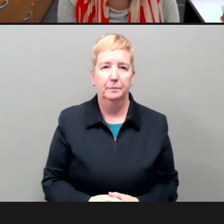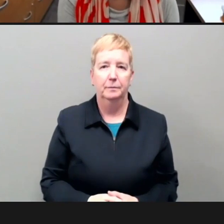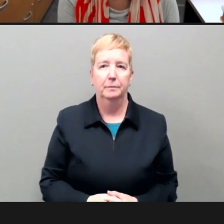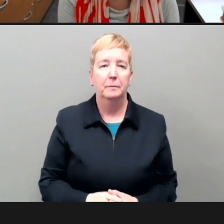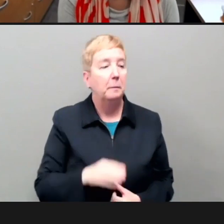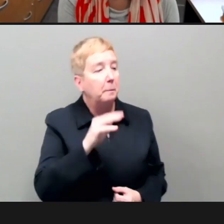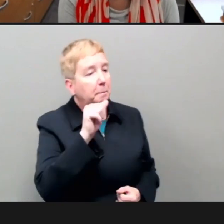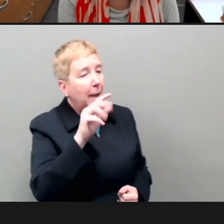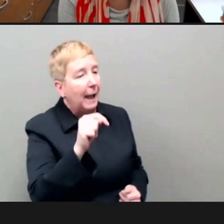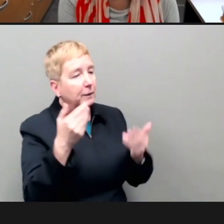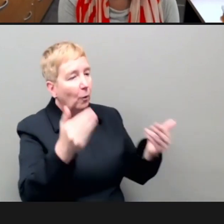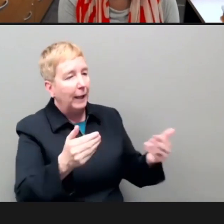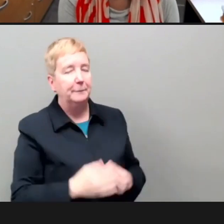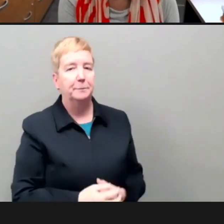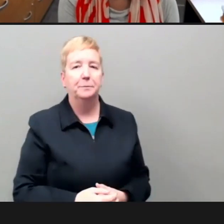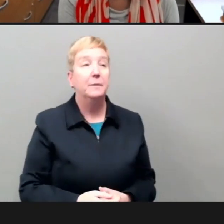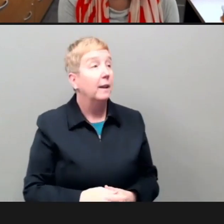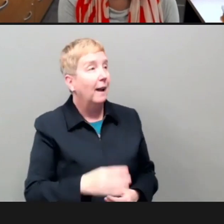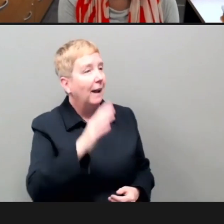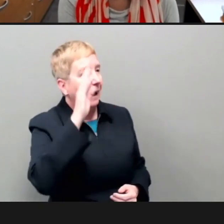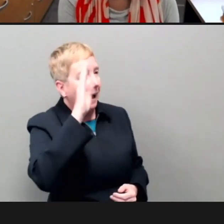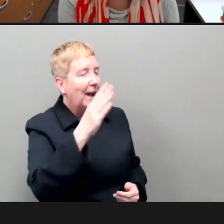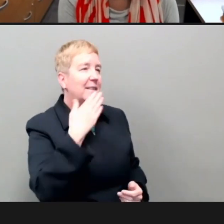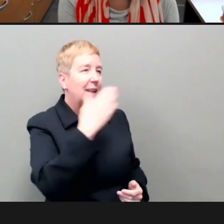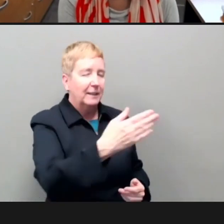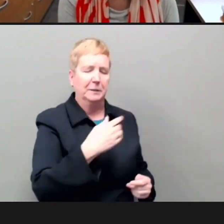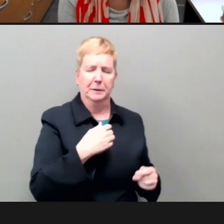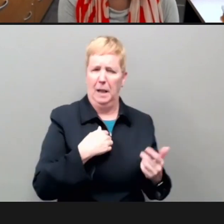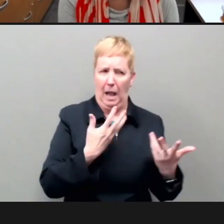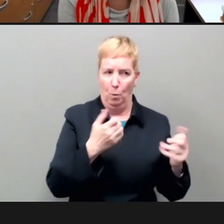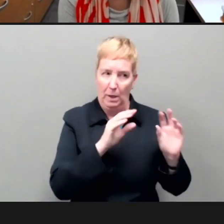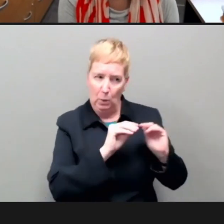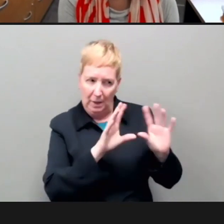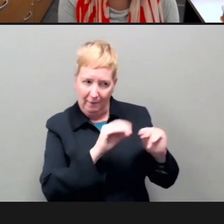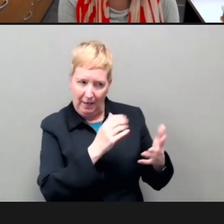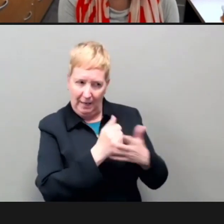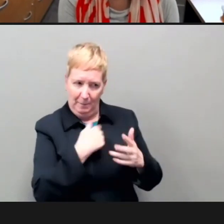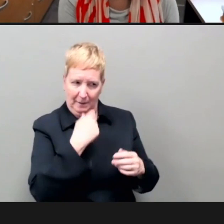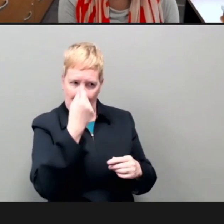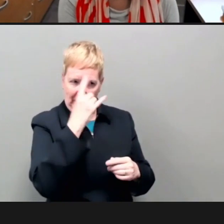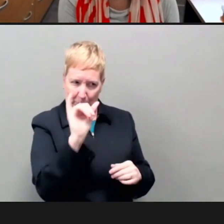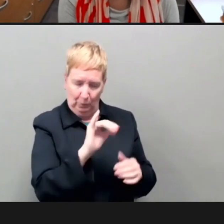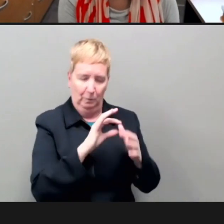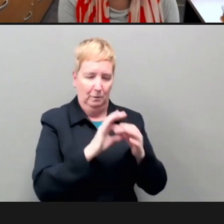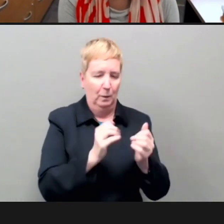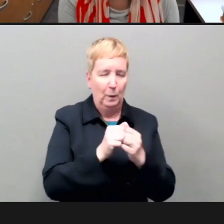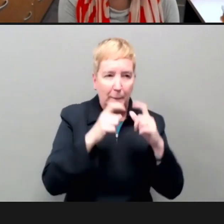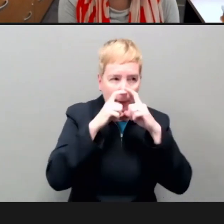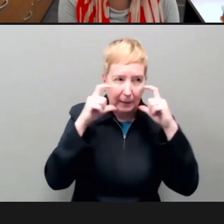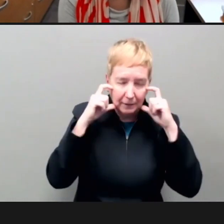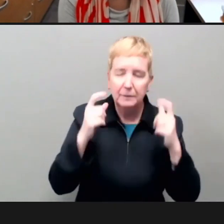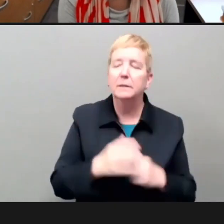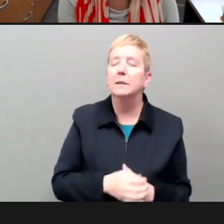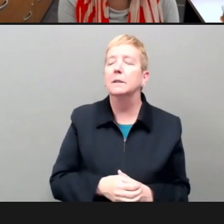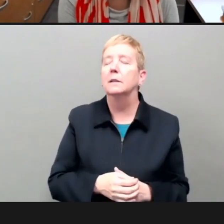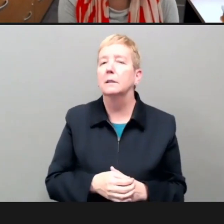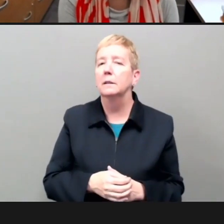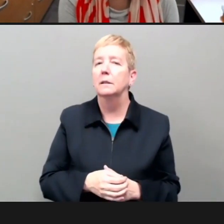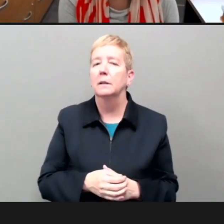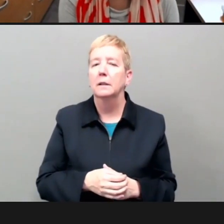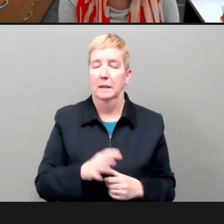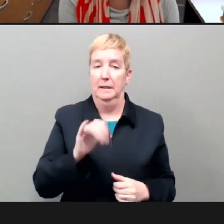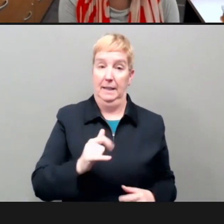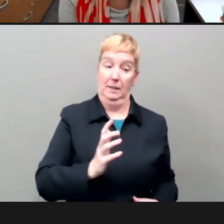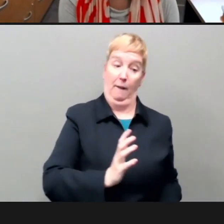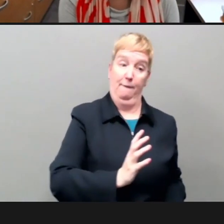Matt, you're unmuted. Go right ahead. All right, thanks. Yeah, I just want to clarify a couple things on the mask mandate. I just want to make sure that this is a formal